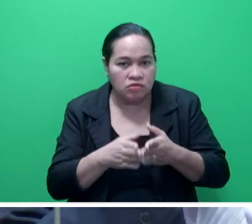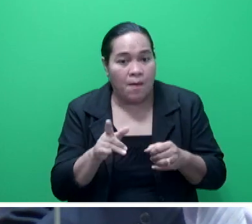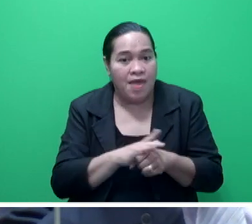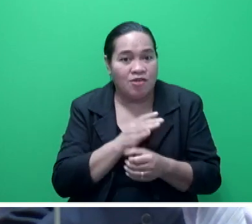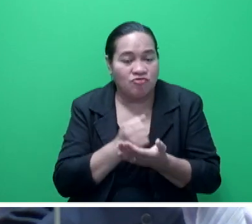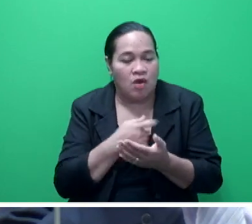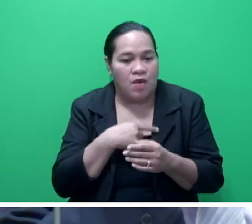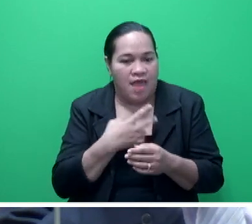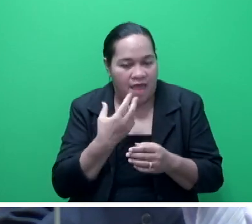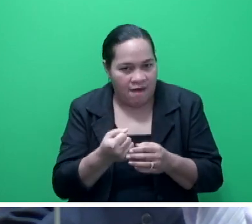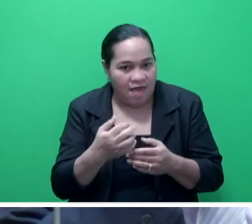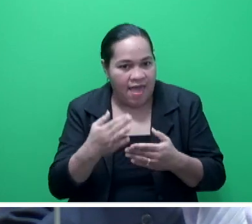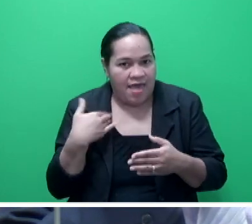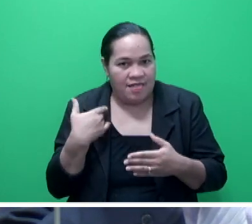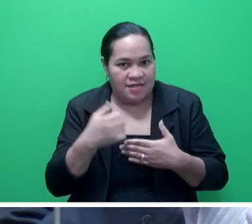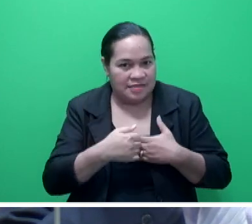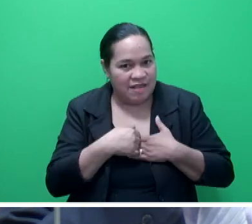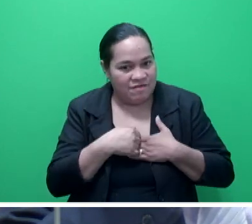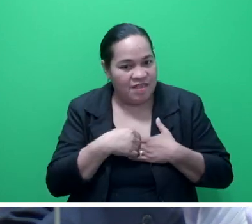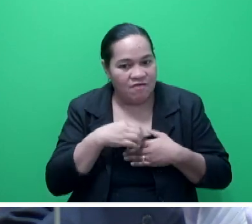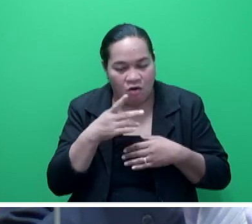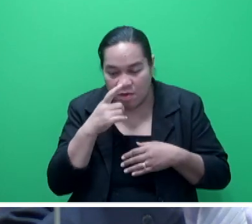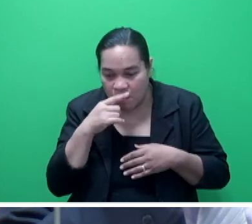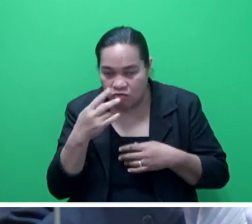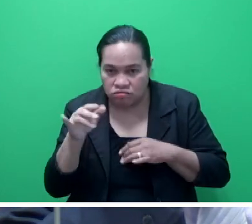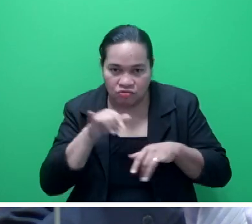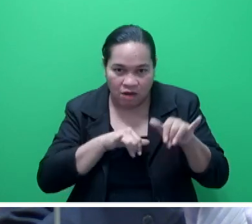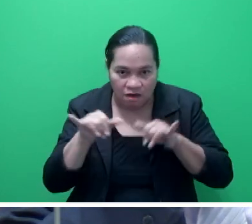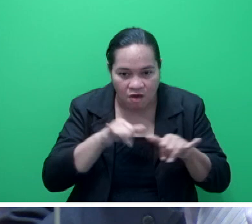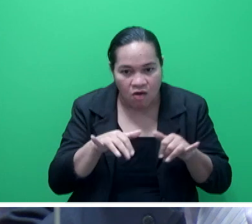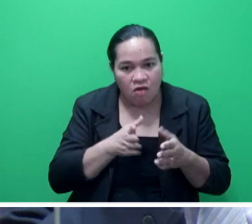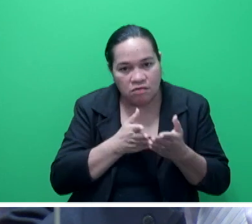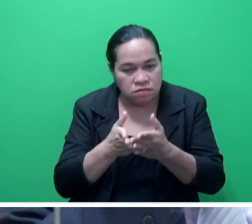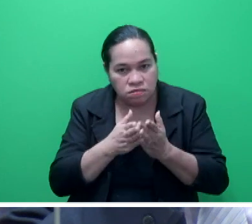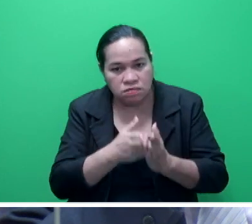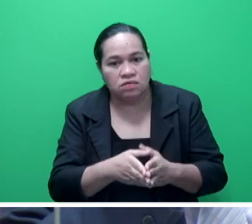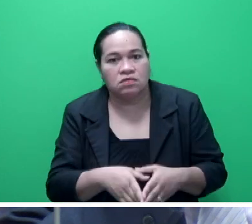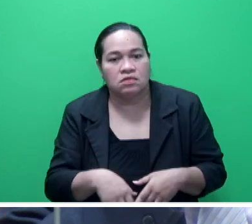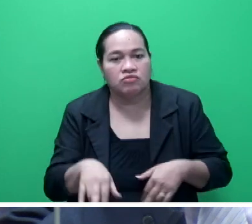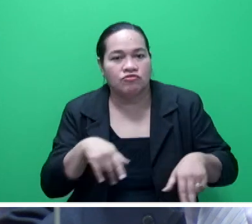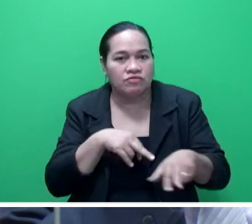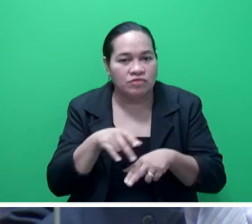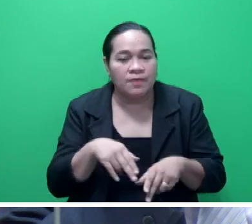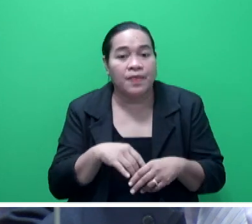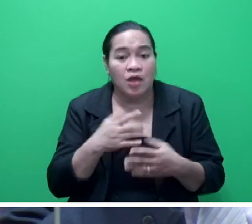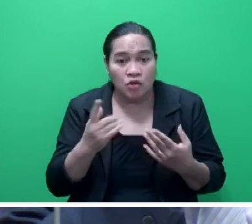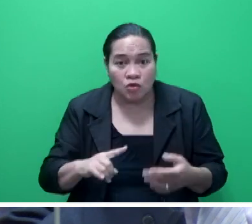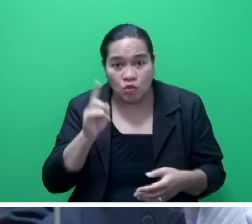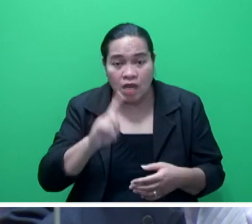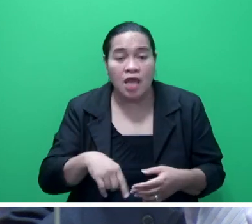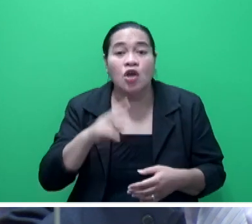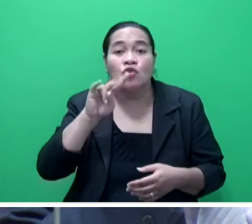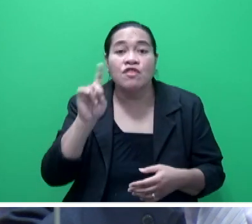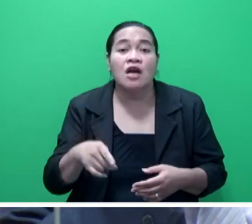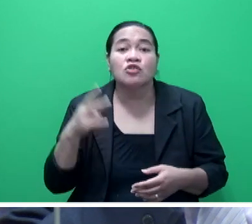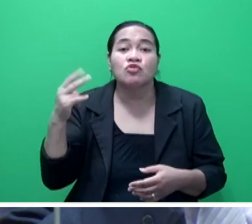our travellers remain paramount. To date, Honourable Speaker, sir, we have over 2,200 businesses